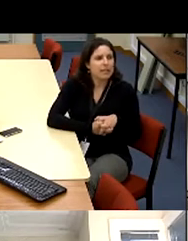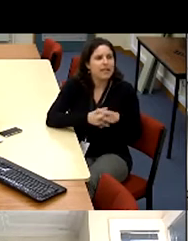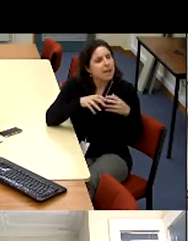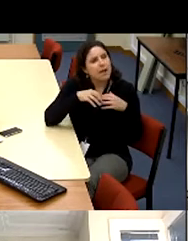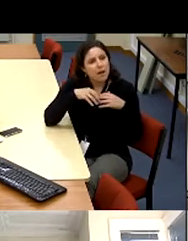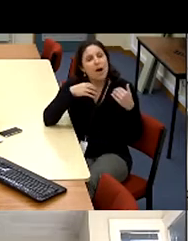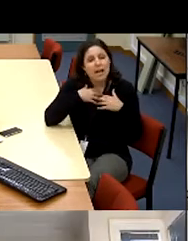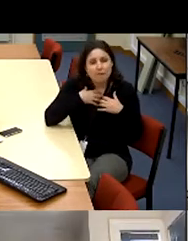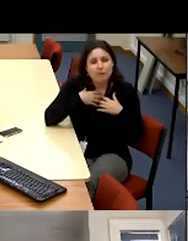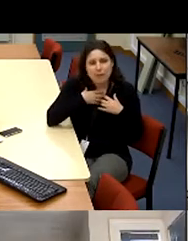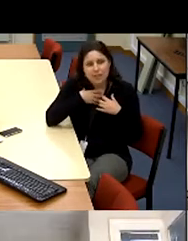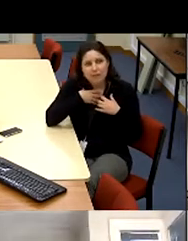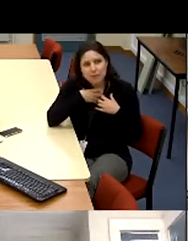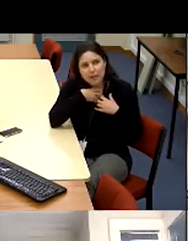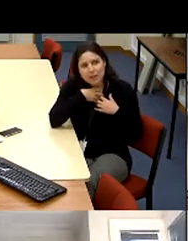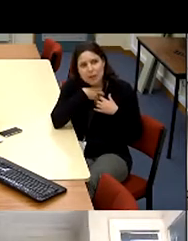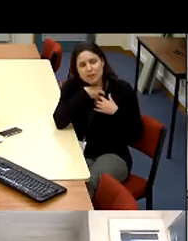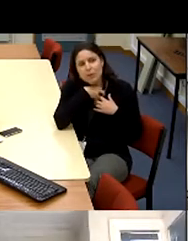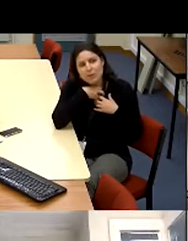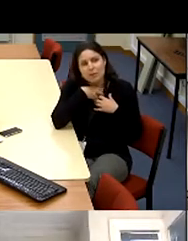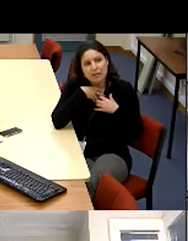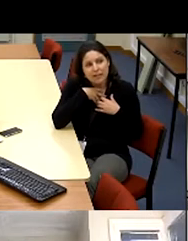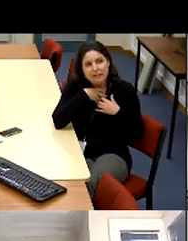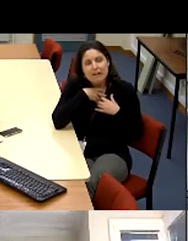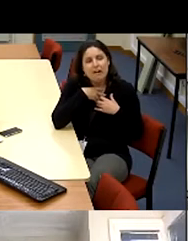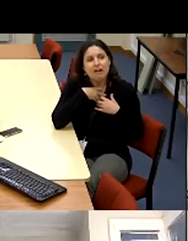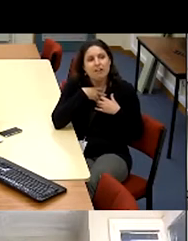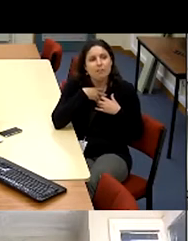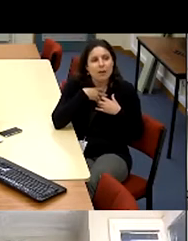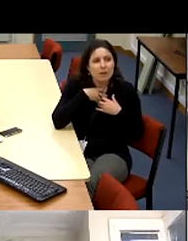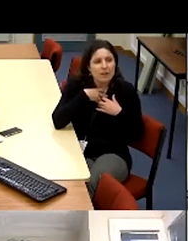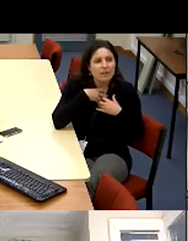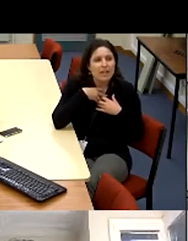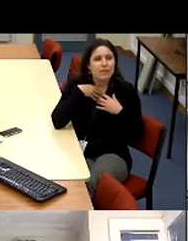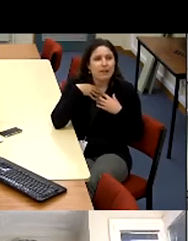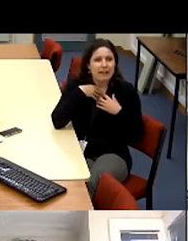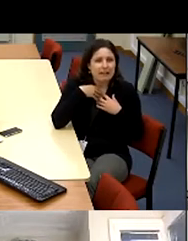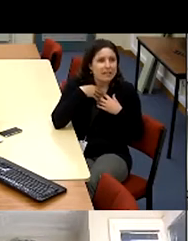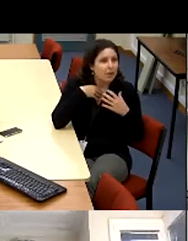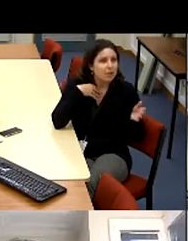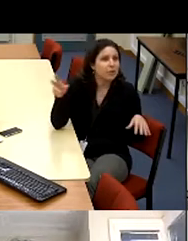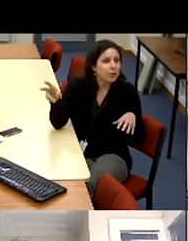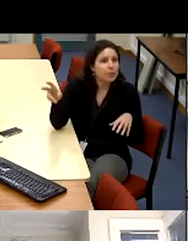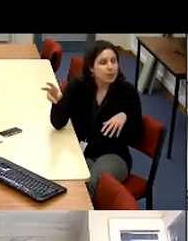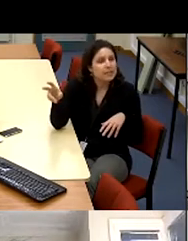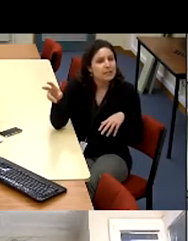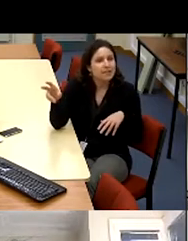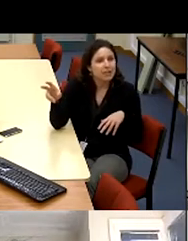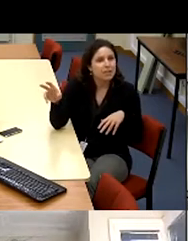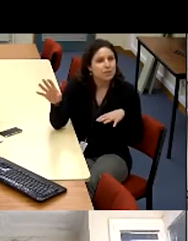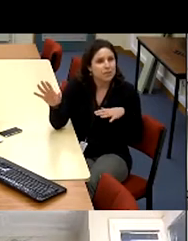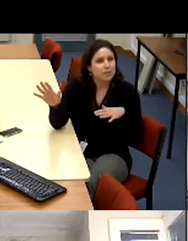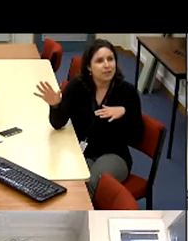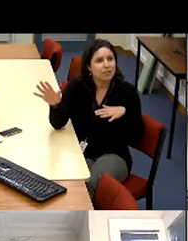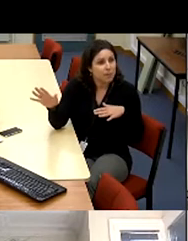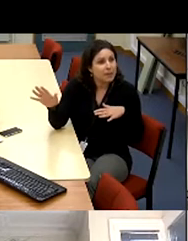so the media have, I come from the media as well, so having worked in the media, I'm well aware that everyone has a go-to person that they go